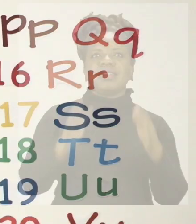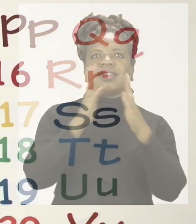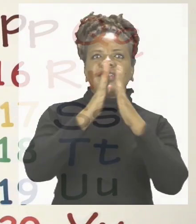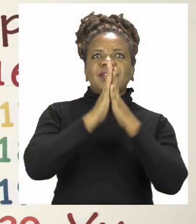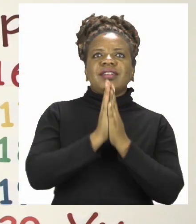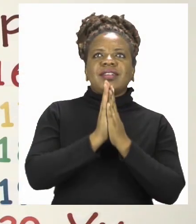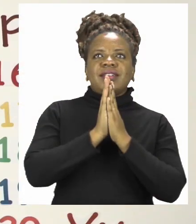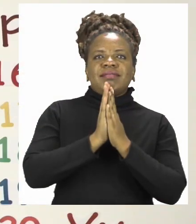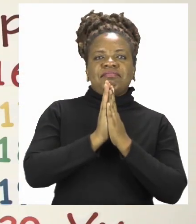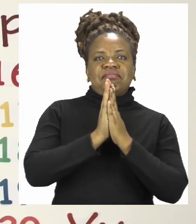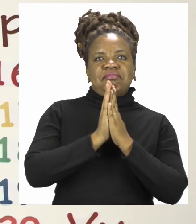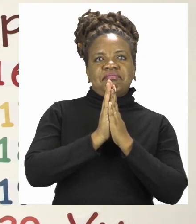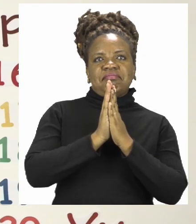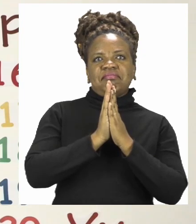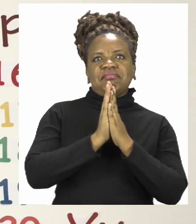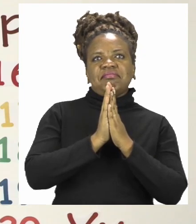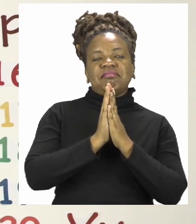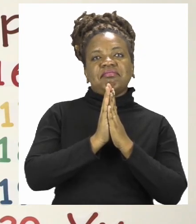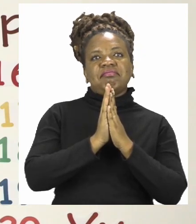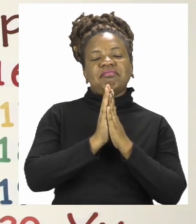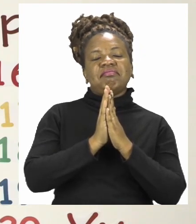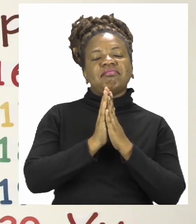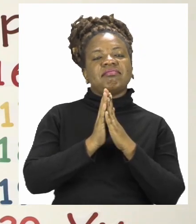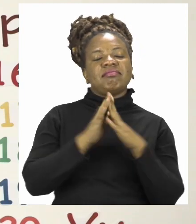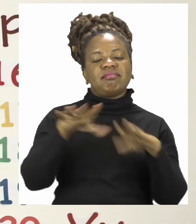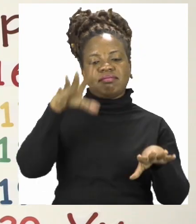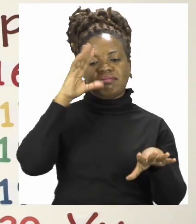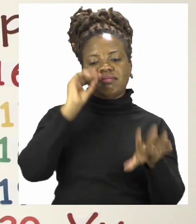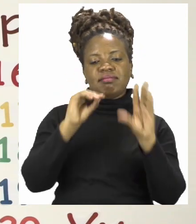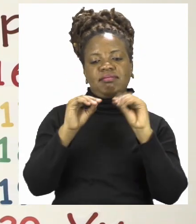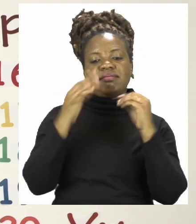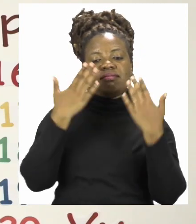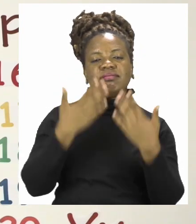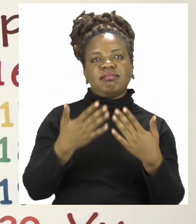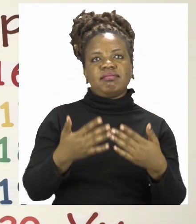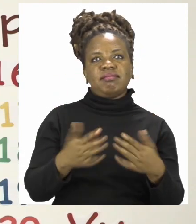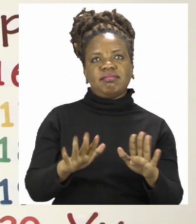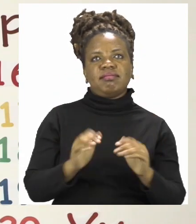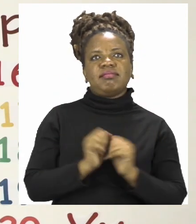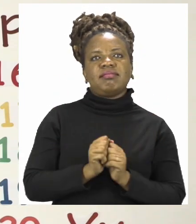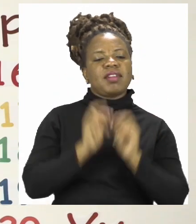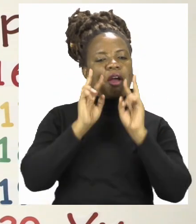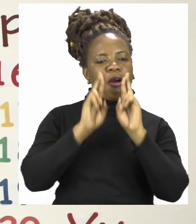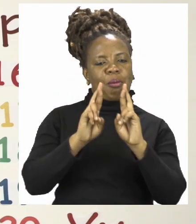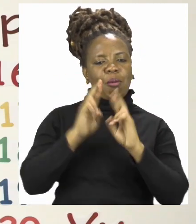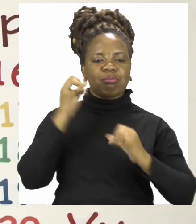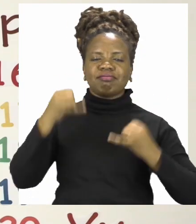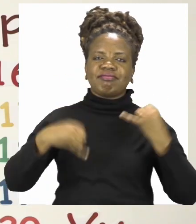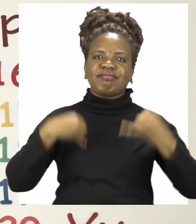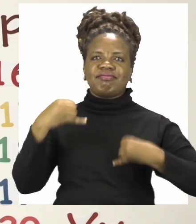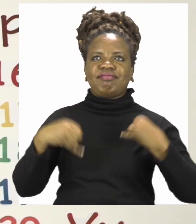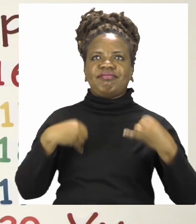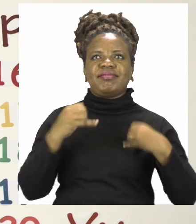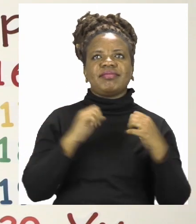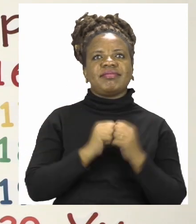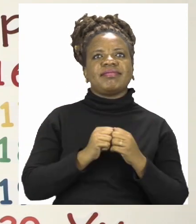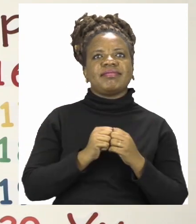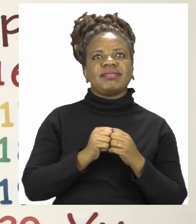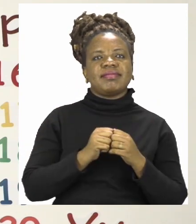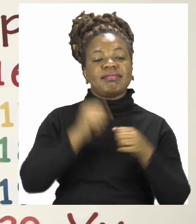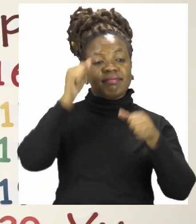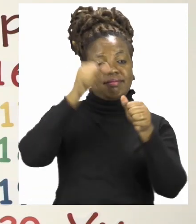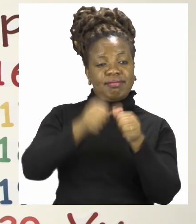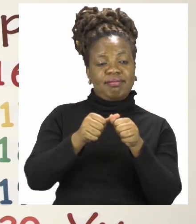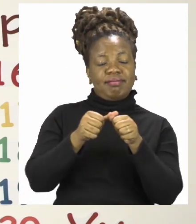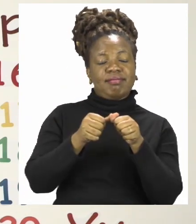We have come to the end of our lessons, boys and girls, and I hope you had fun. Remember, if the activity